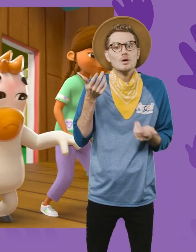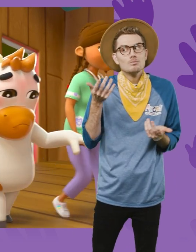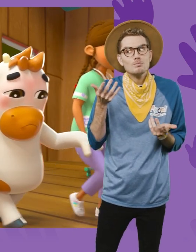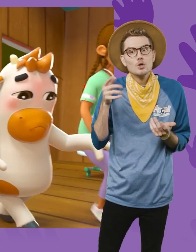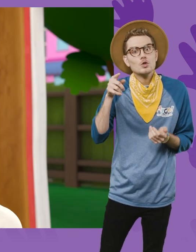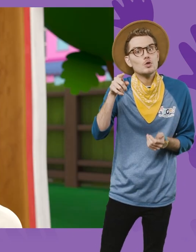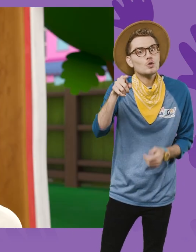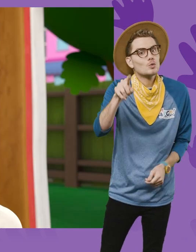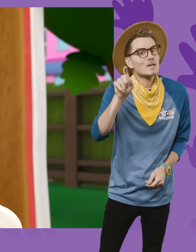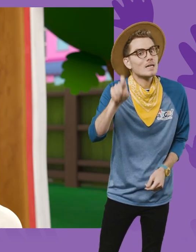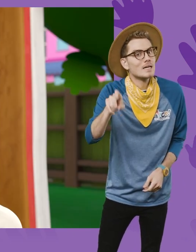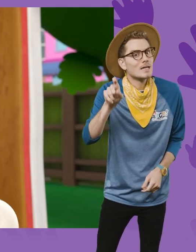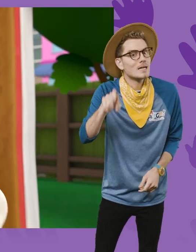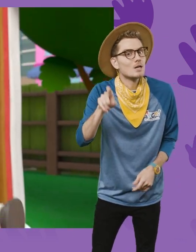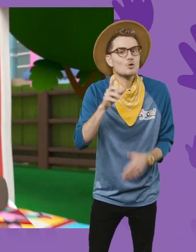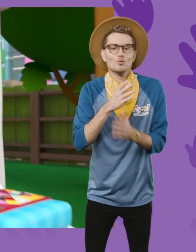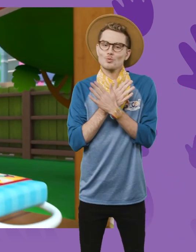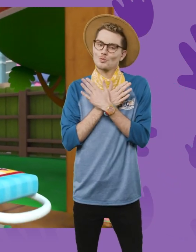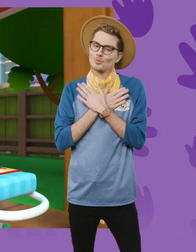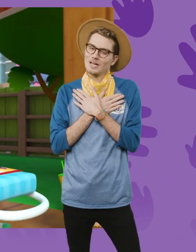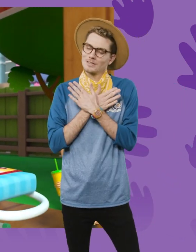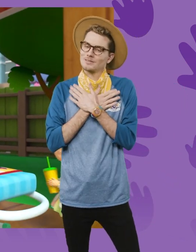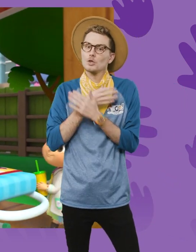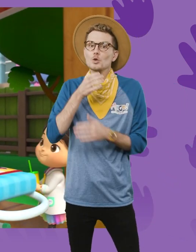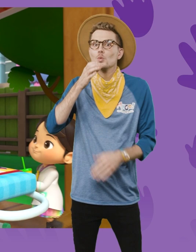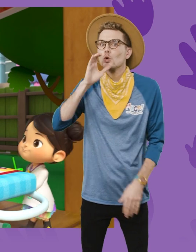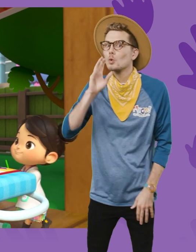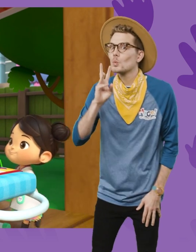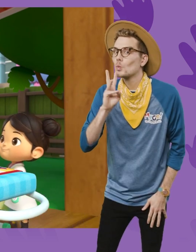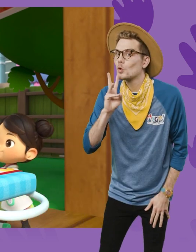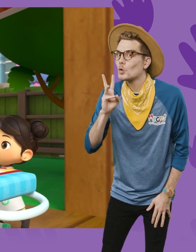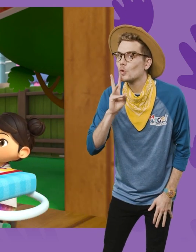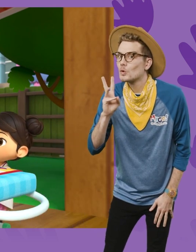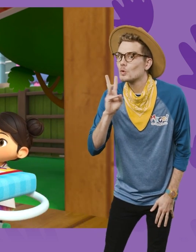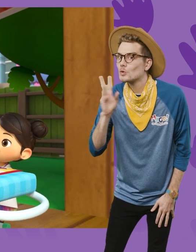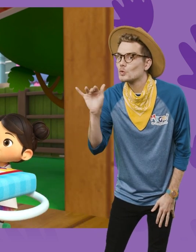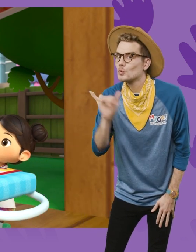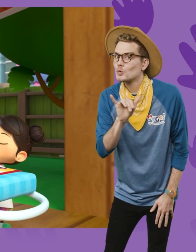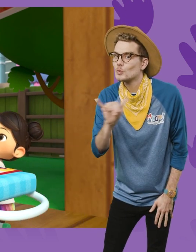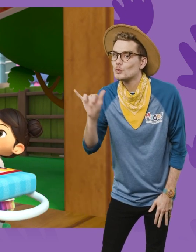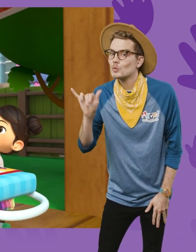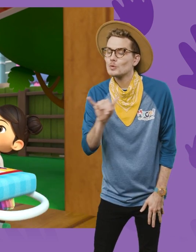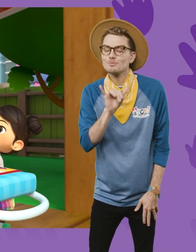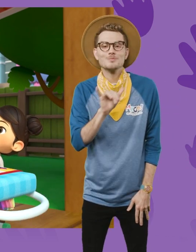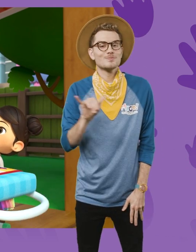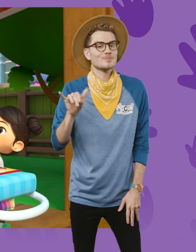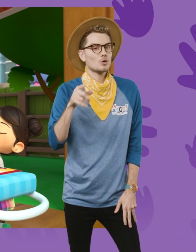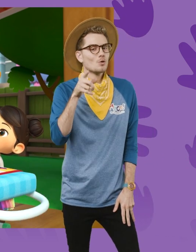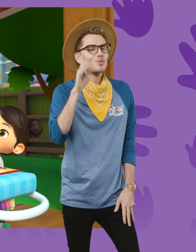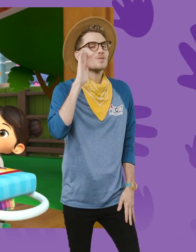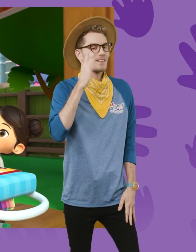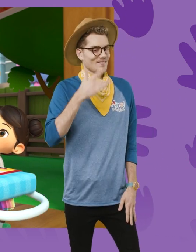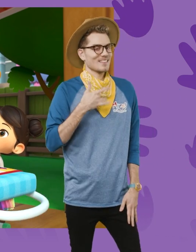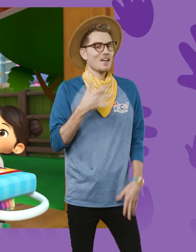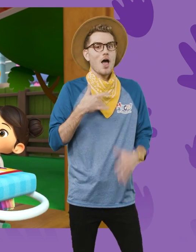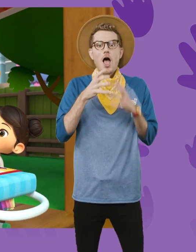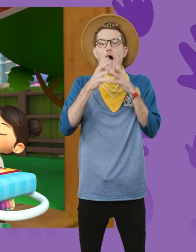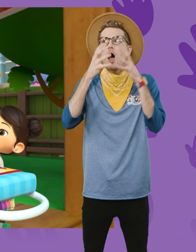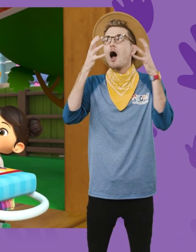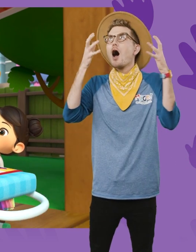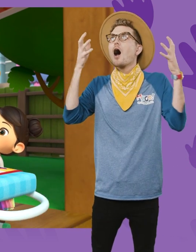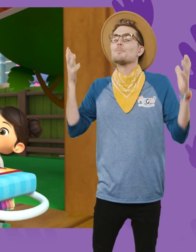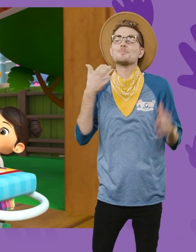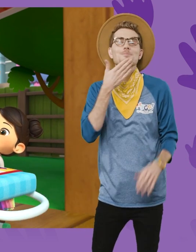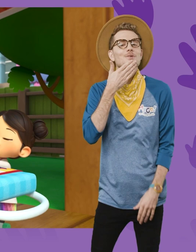with me. You need to rest and drink water too. You will feel